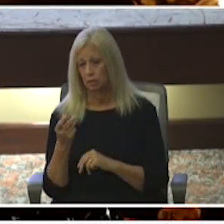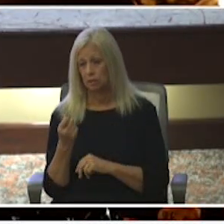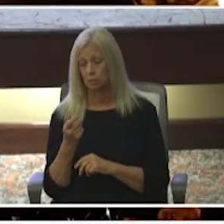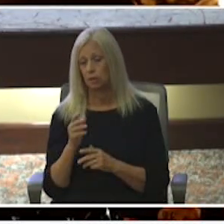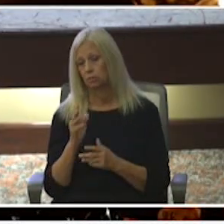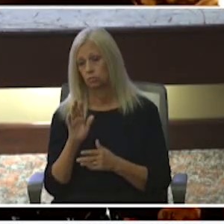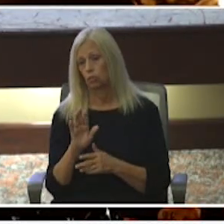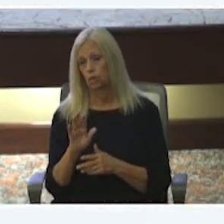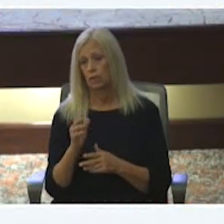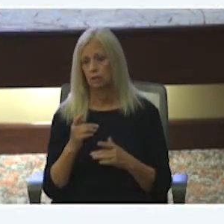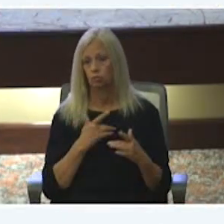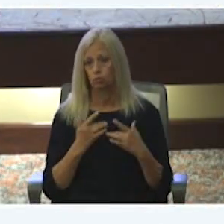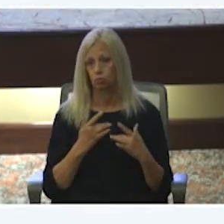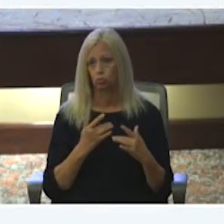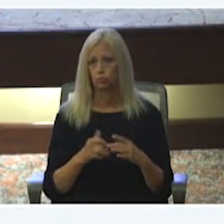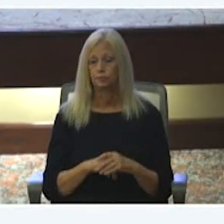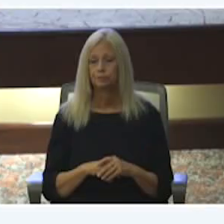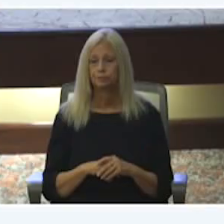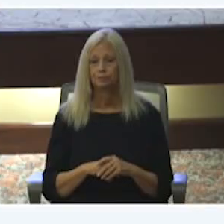concerns.